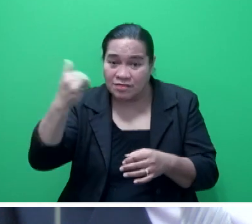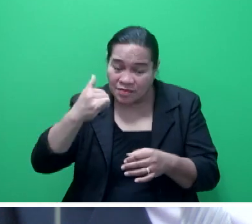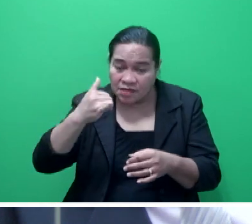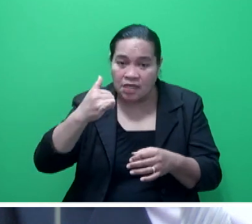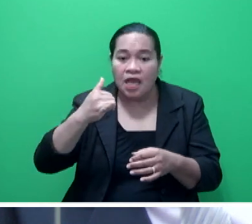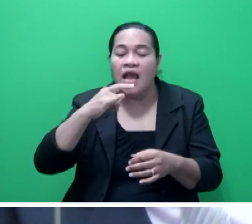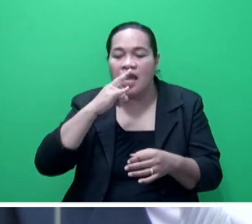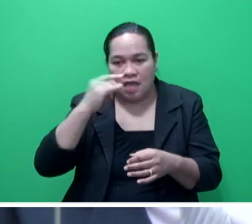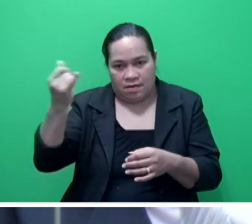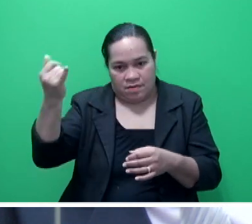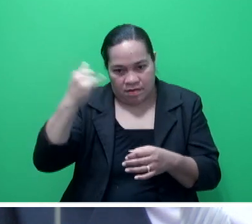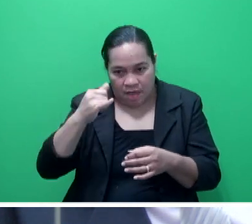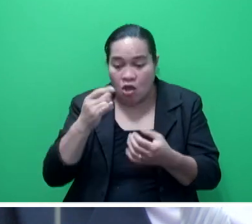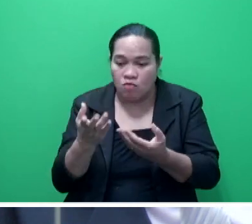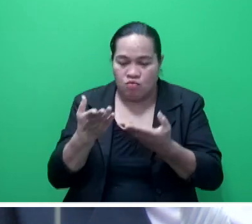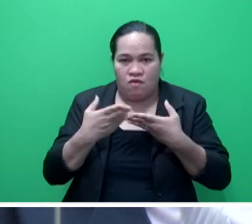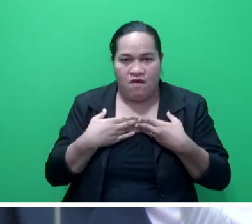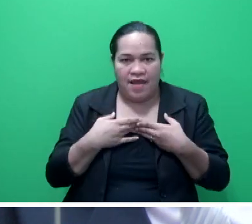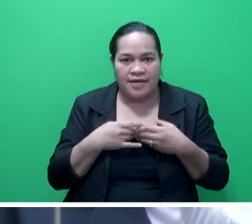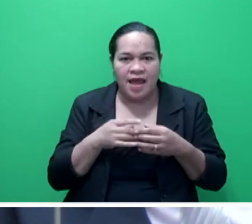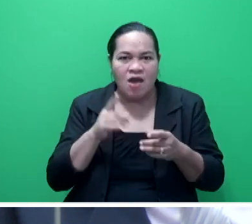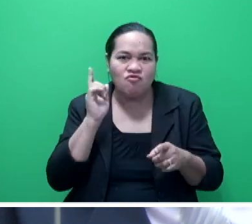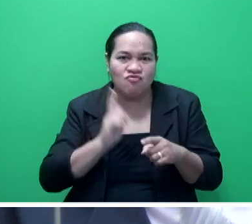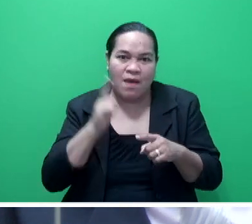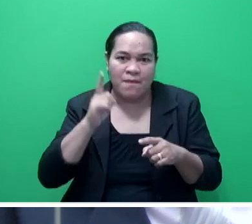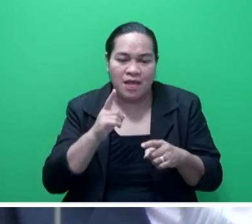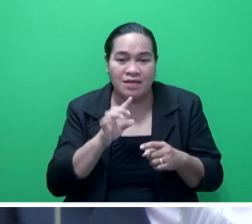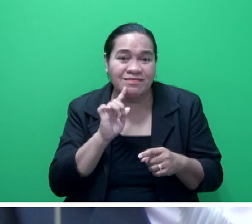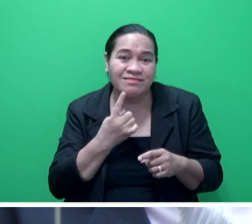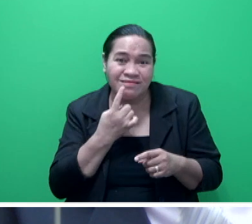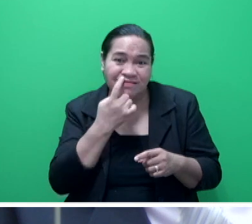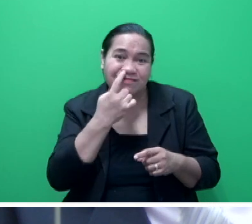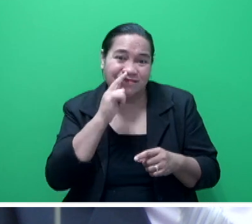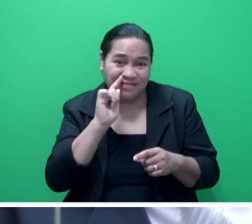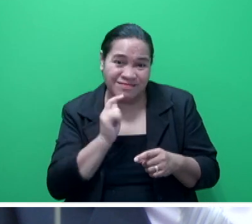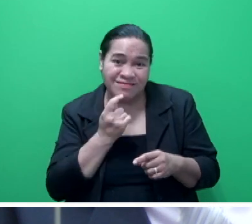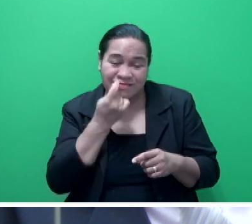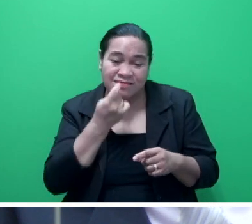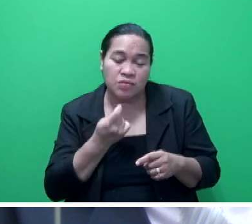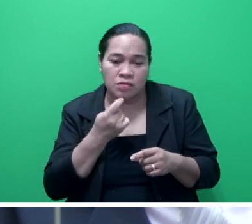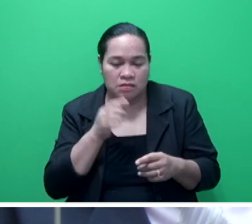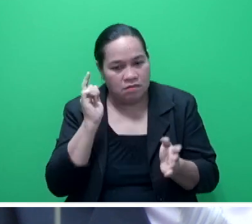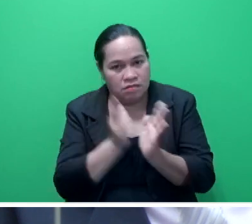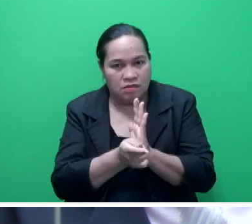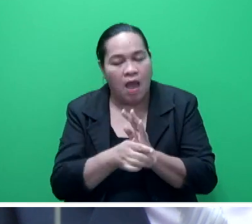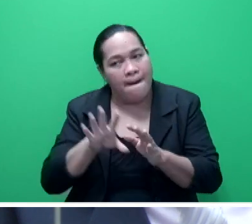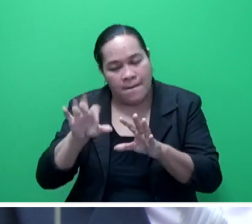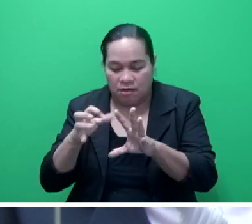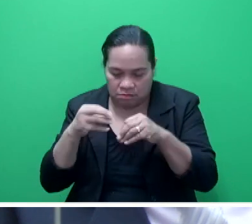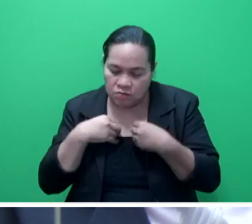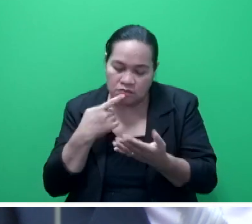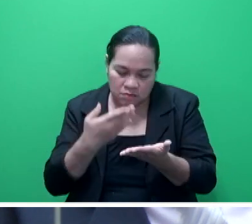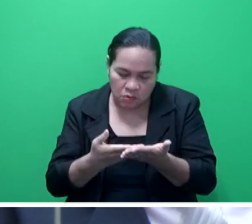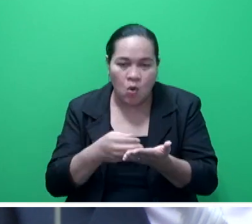of providing a rapid antigen test 24 hours prior to departure as an accepted testing requirement. This will make